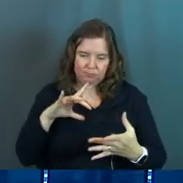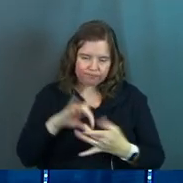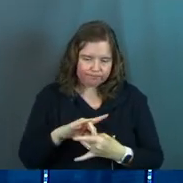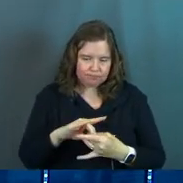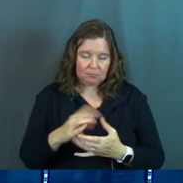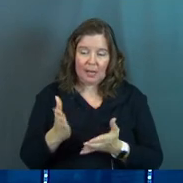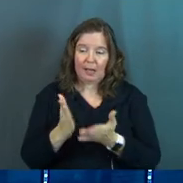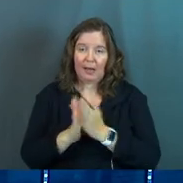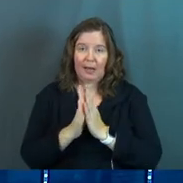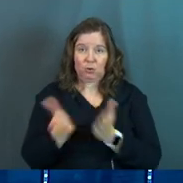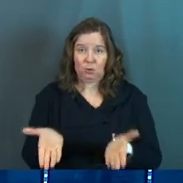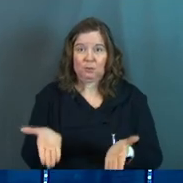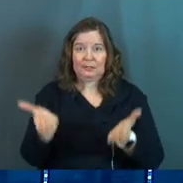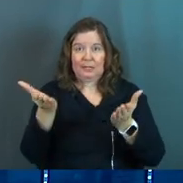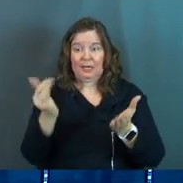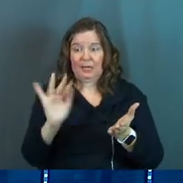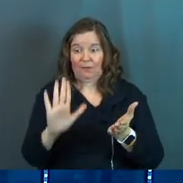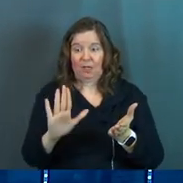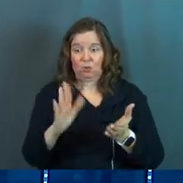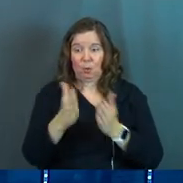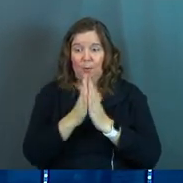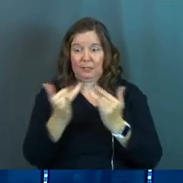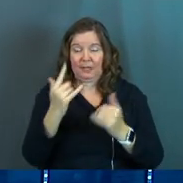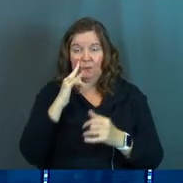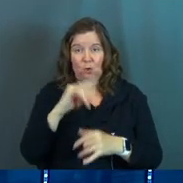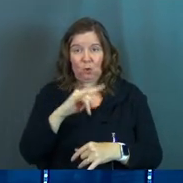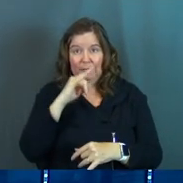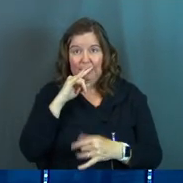you to stand today if that's your prayer today.